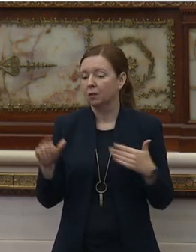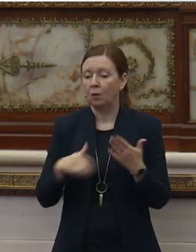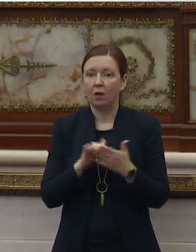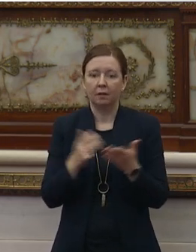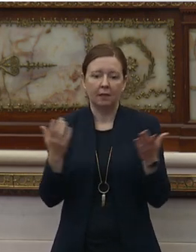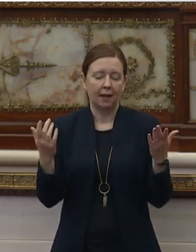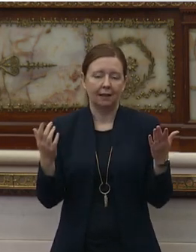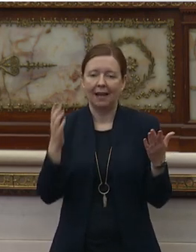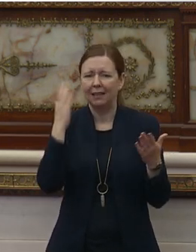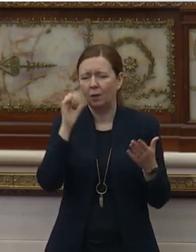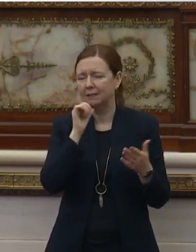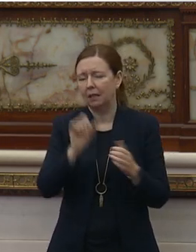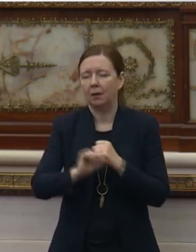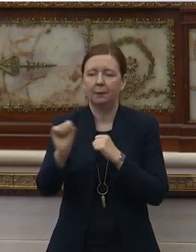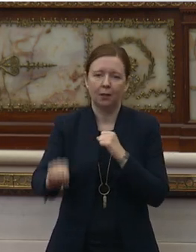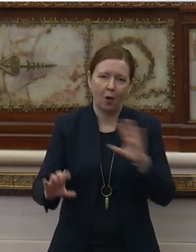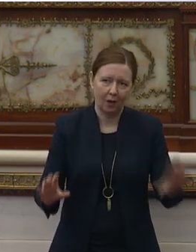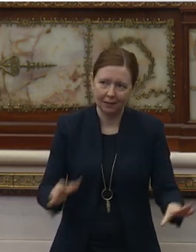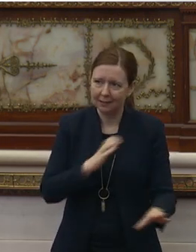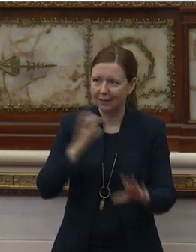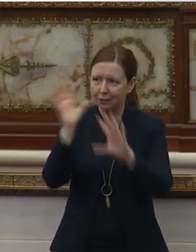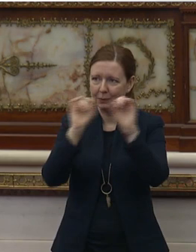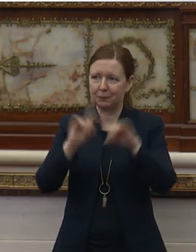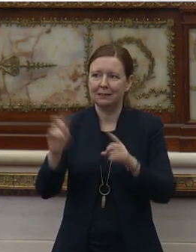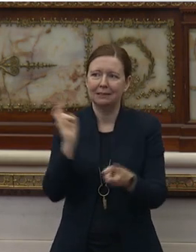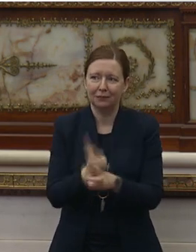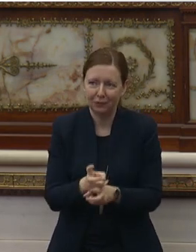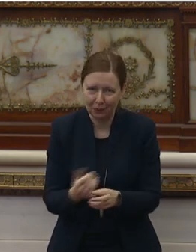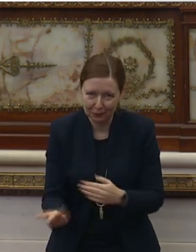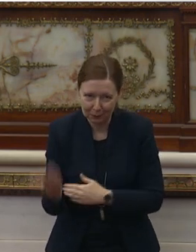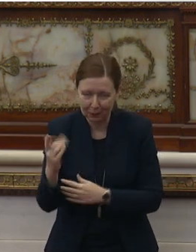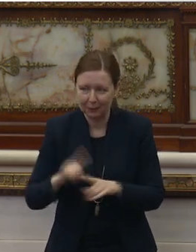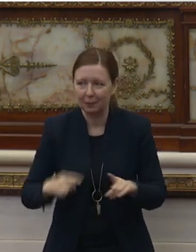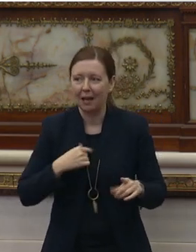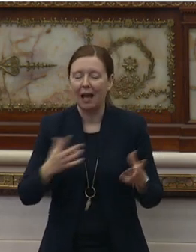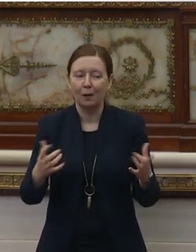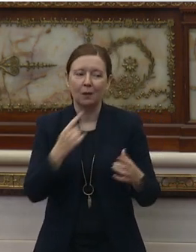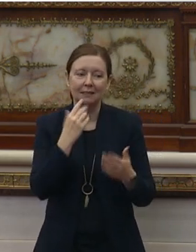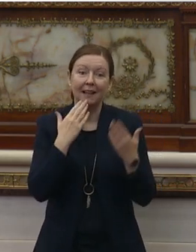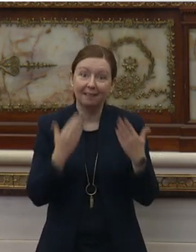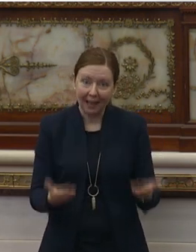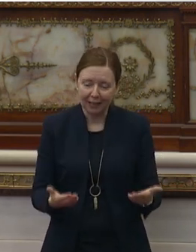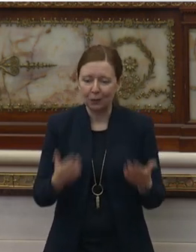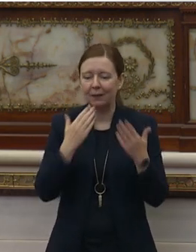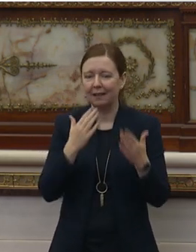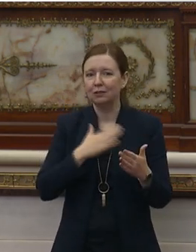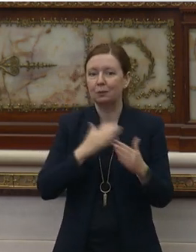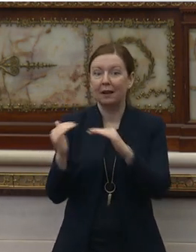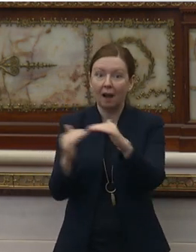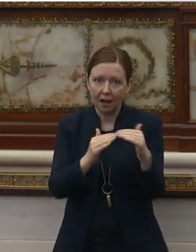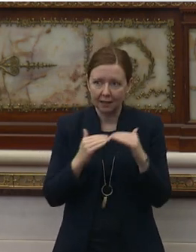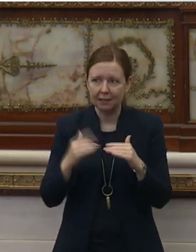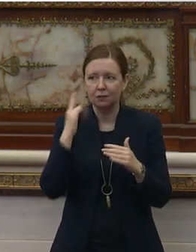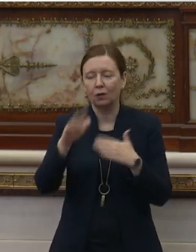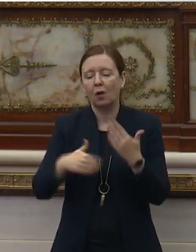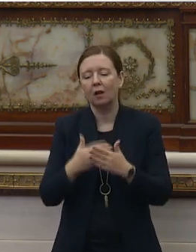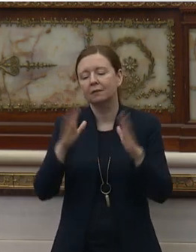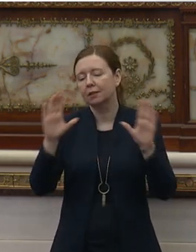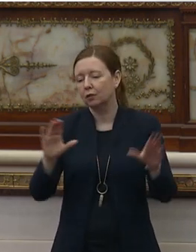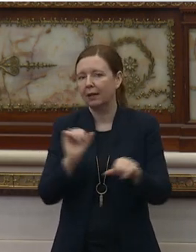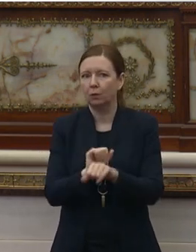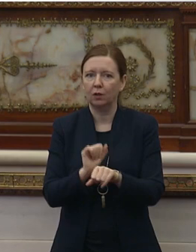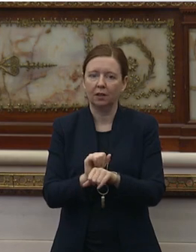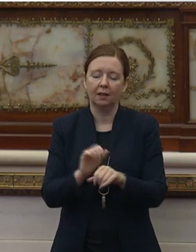coincides. I know I said I wouldn't be that long. Council President is a little difficult this morning, but I do want to say thank you, and thank you to my colleagues for all the great work